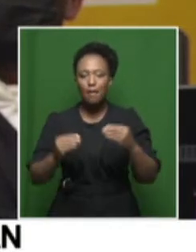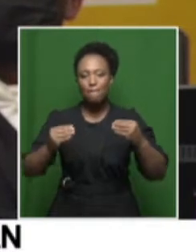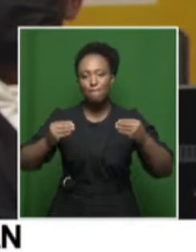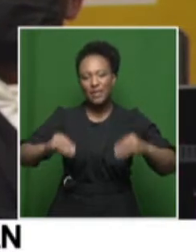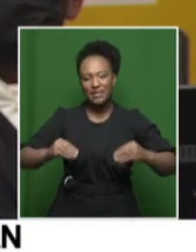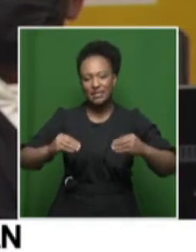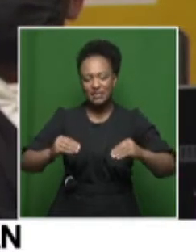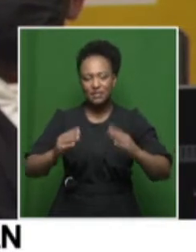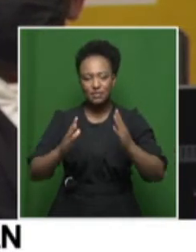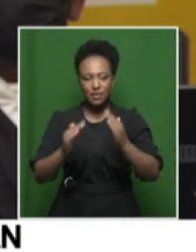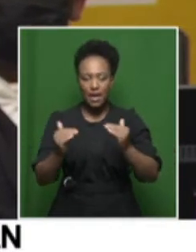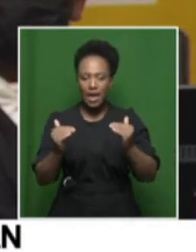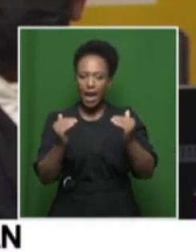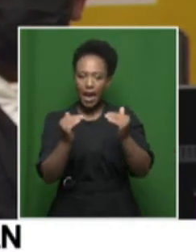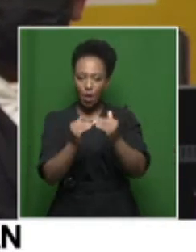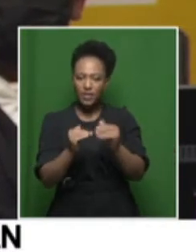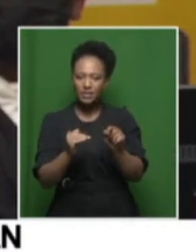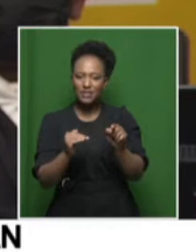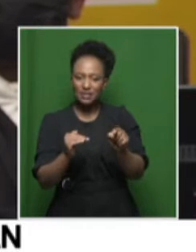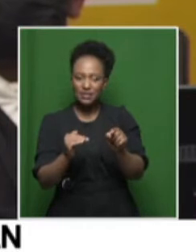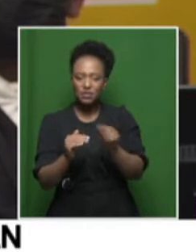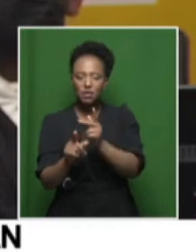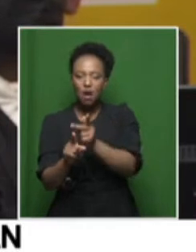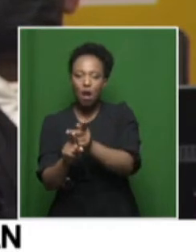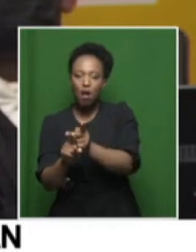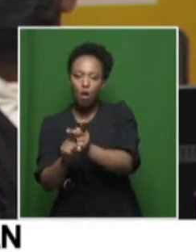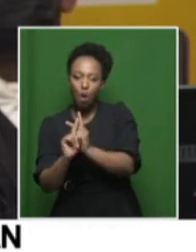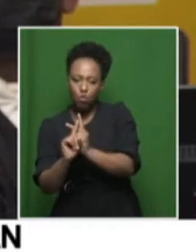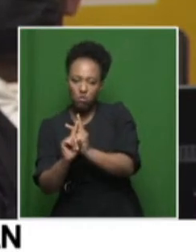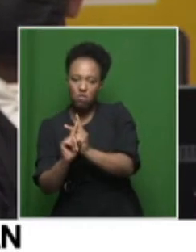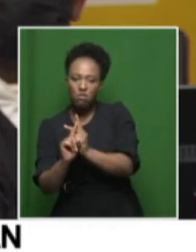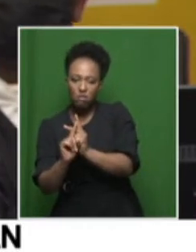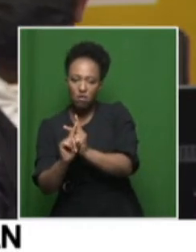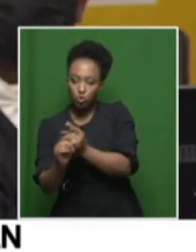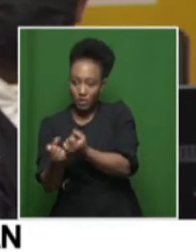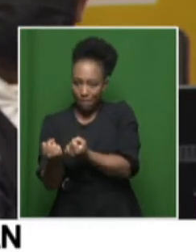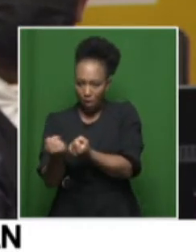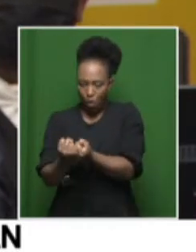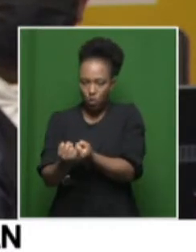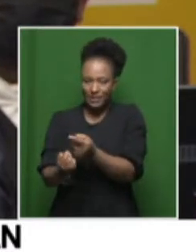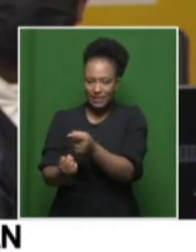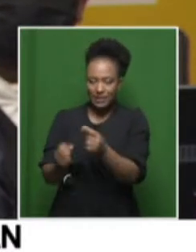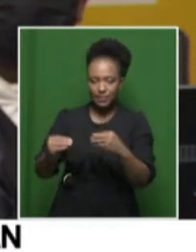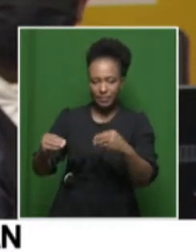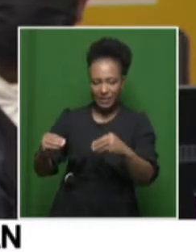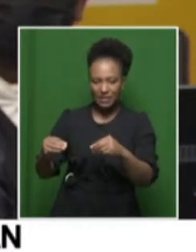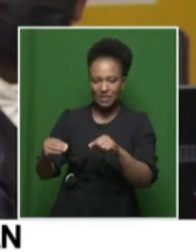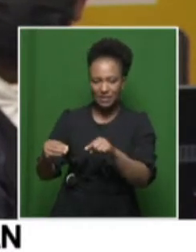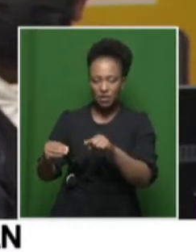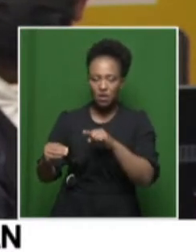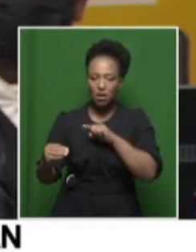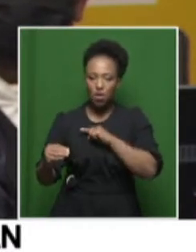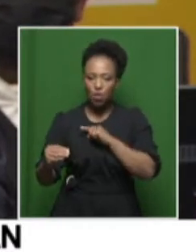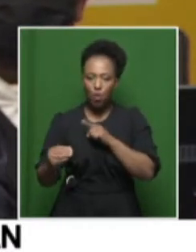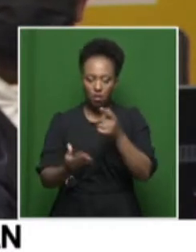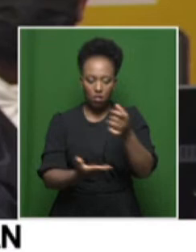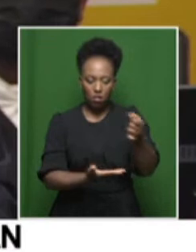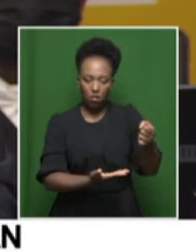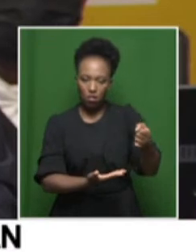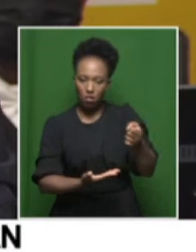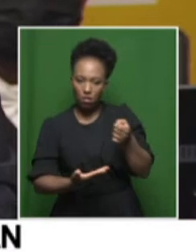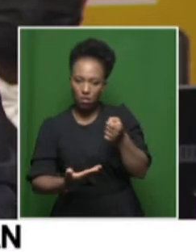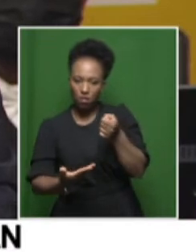business equity-linked loan guarantee support scheme. We intend to bring the total support package